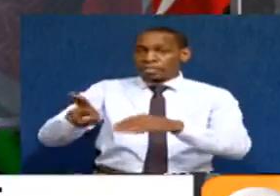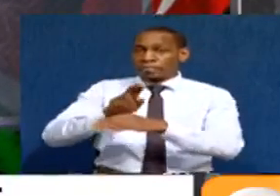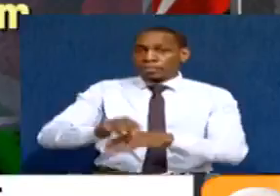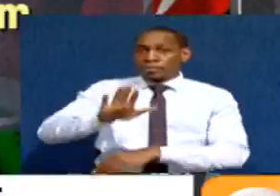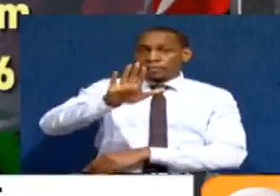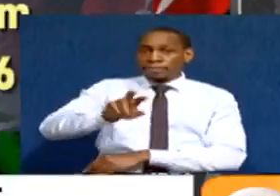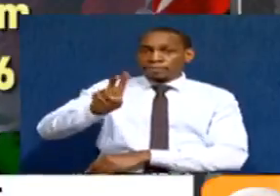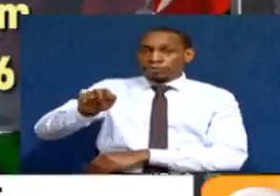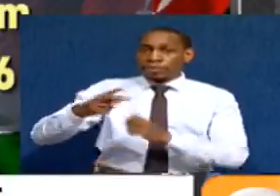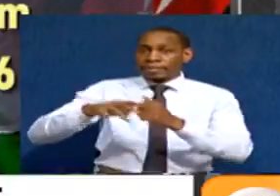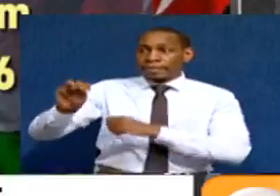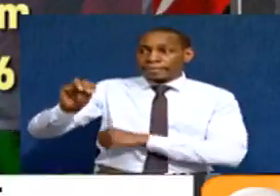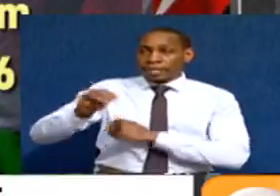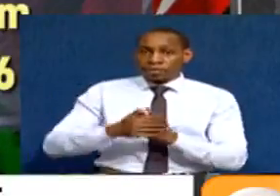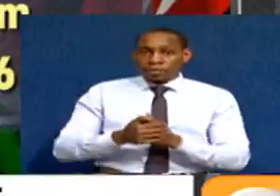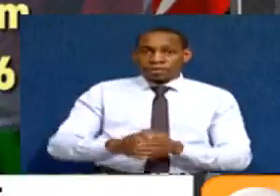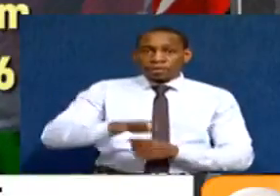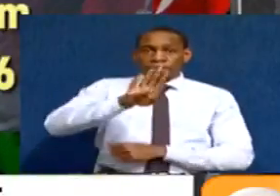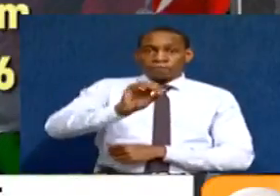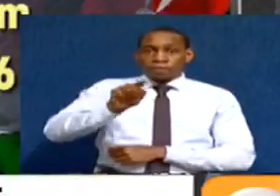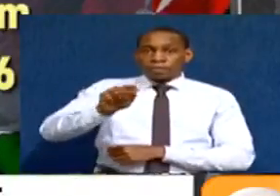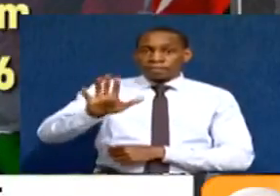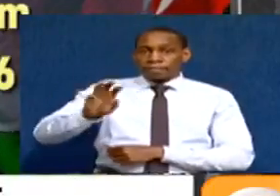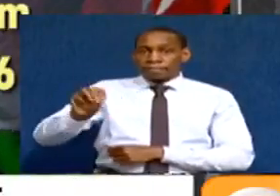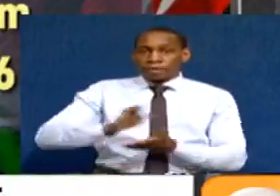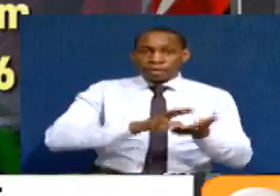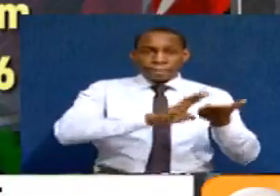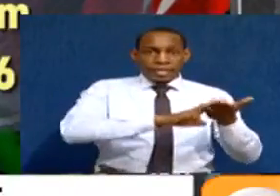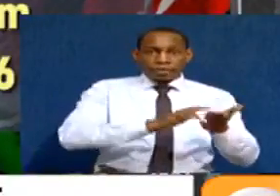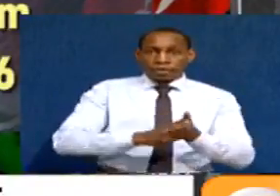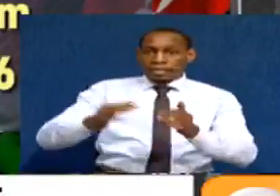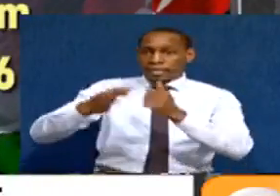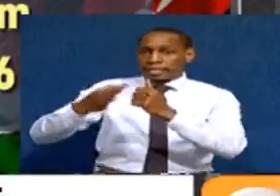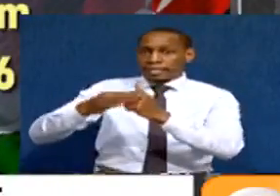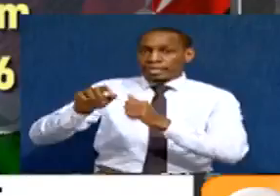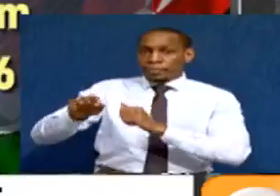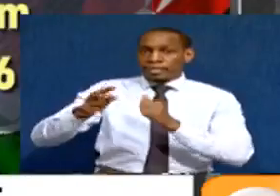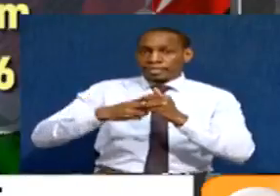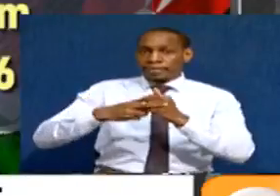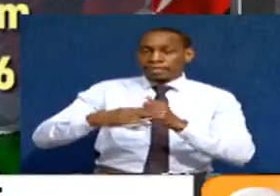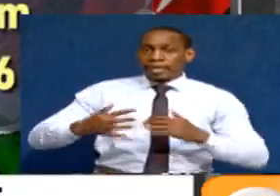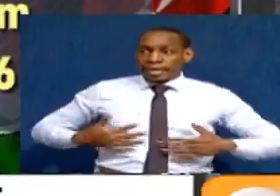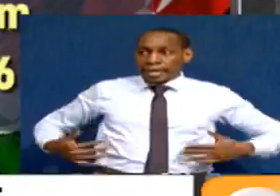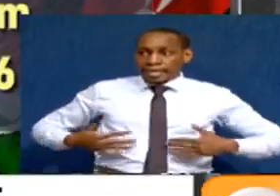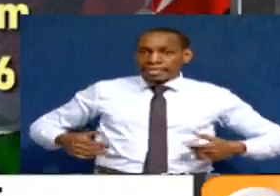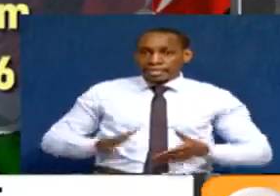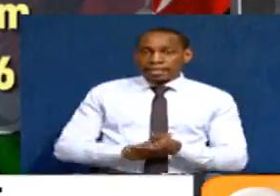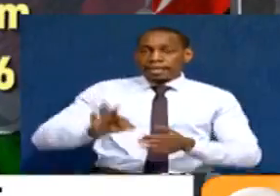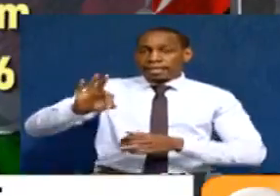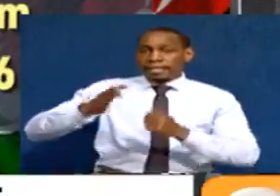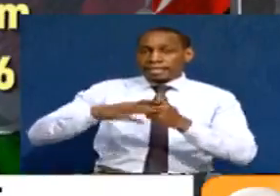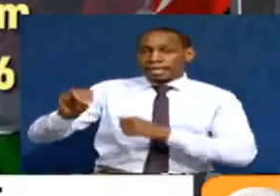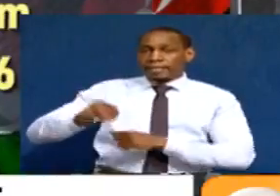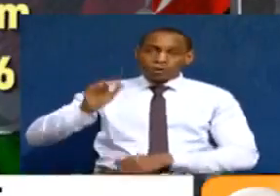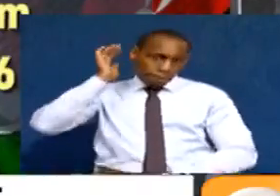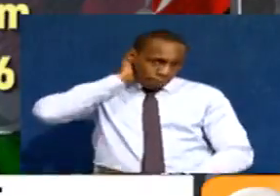to 52.7 million shillings, 40.5 million shillings in Migori, 88.7 million shillings for Garissa, 39 million